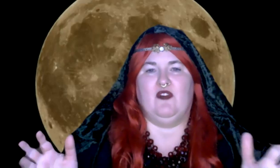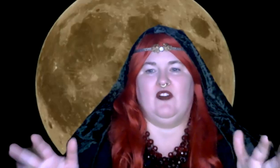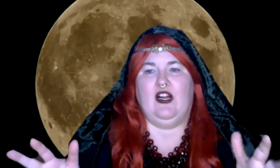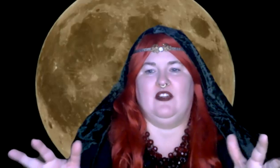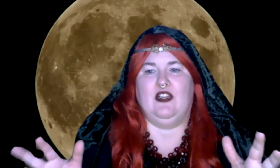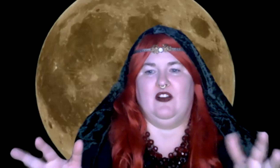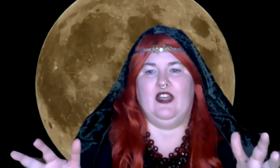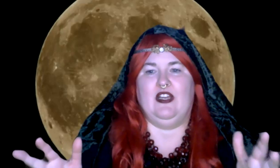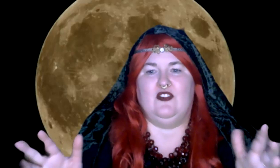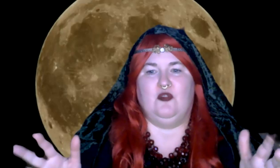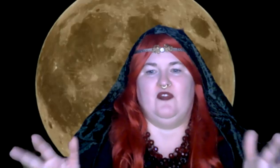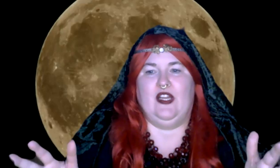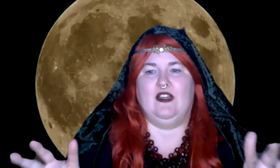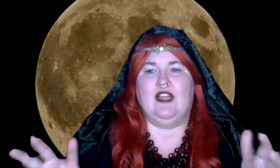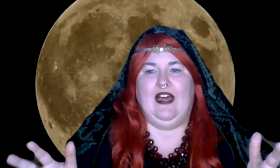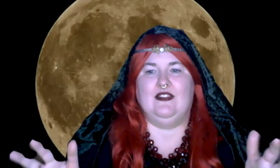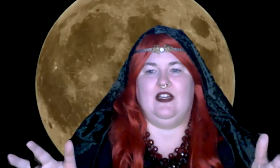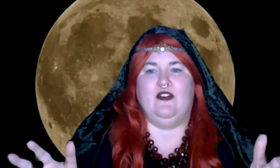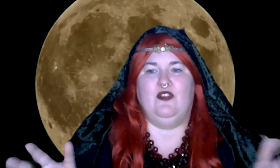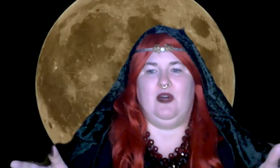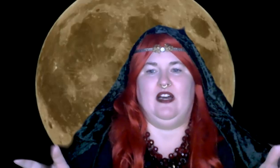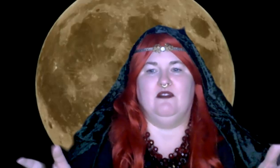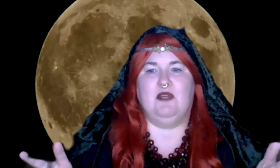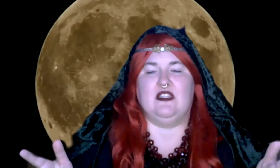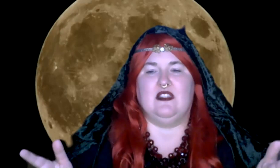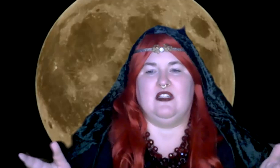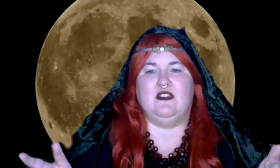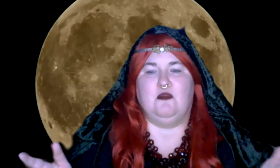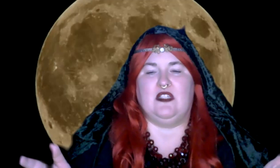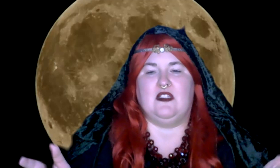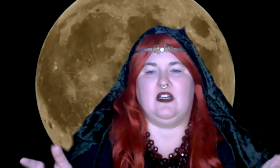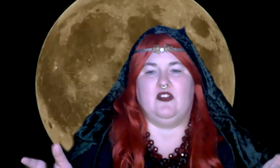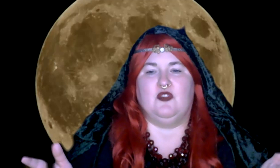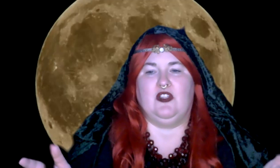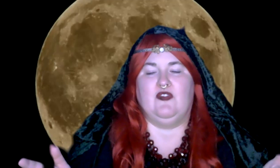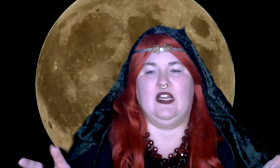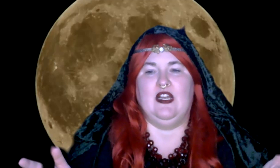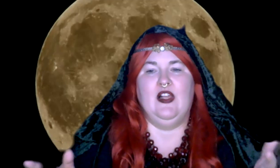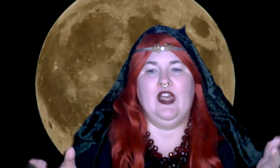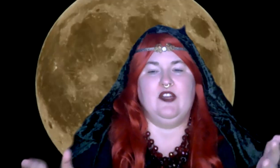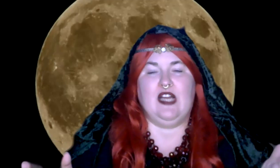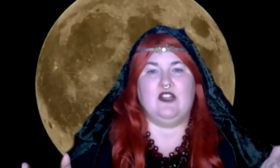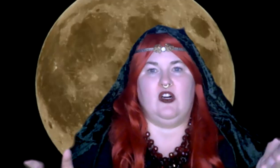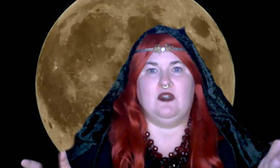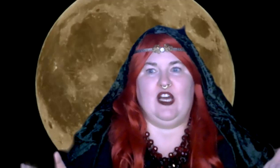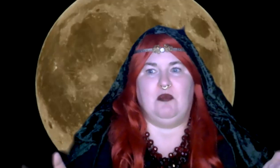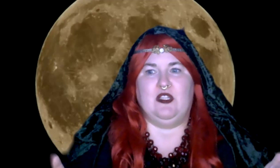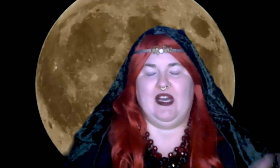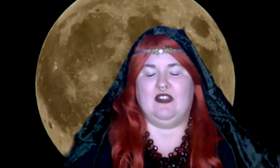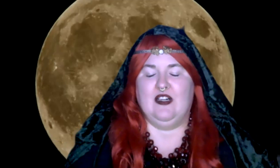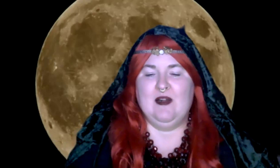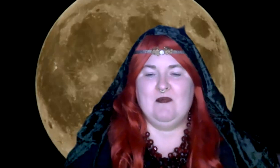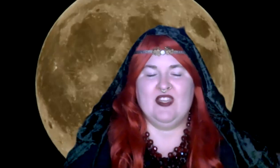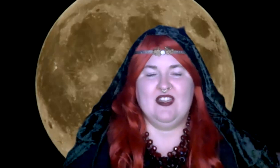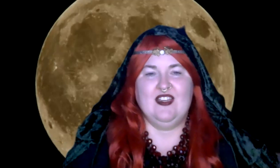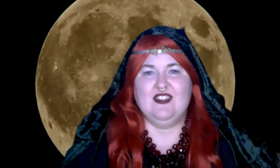want to run around and all that super fun cat stuff you have, because it's amazing and it looks really fun, and your cats are always happily back